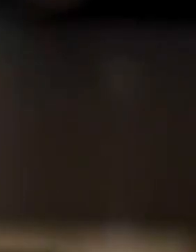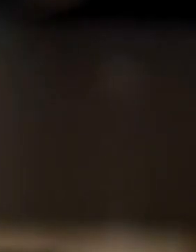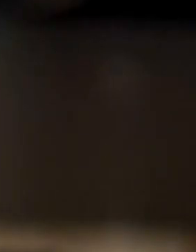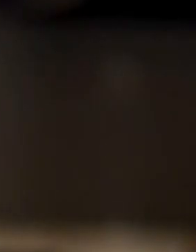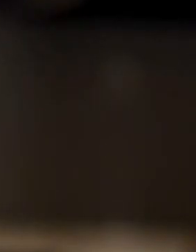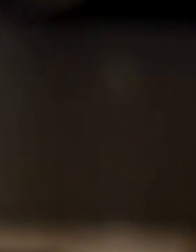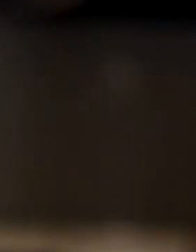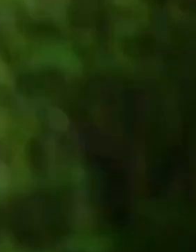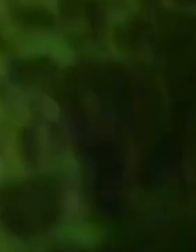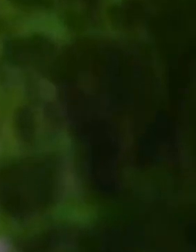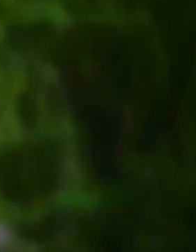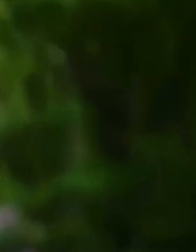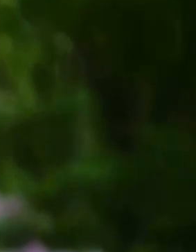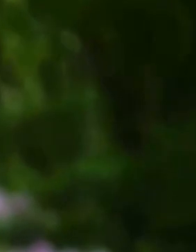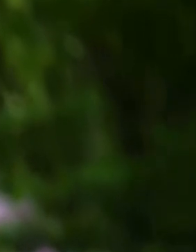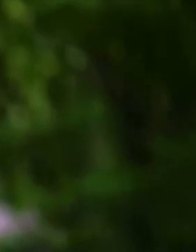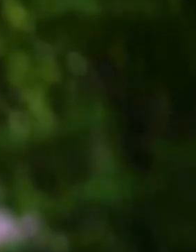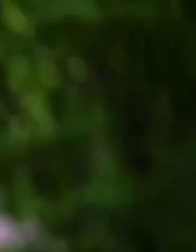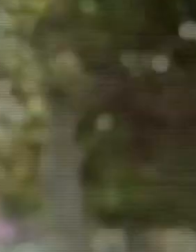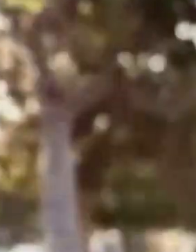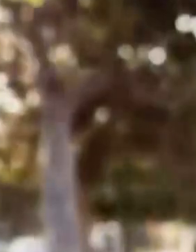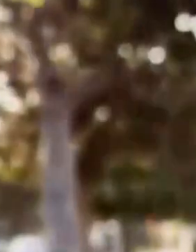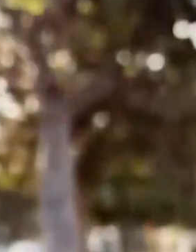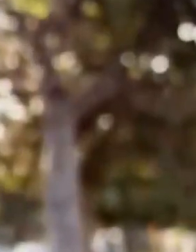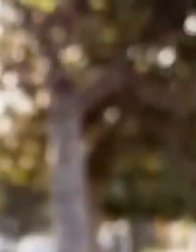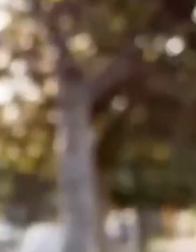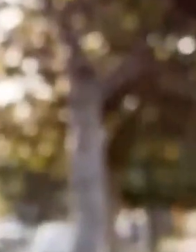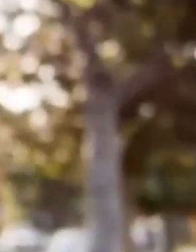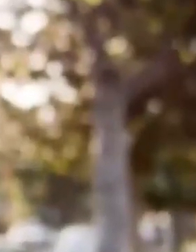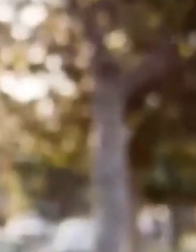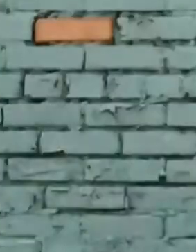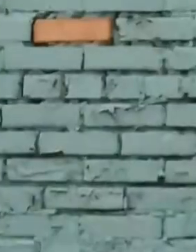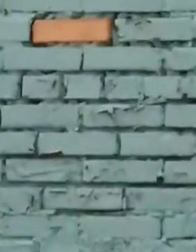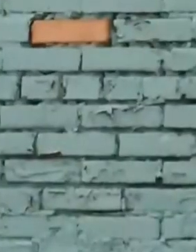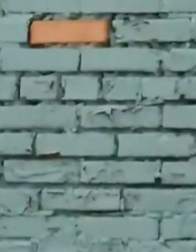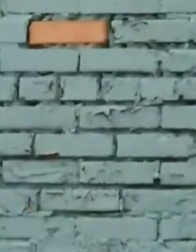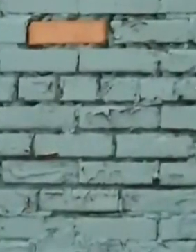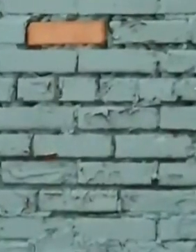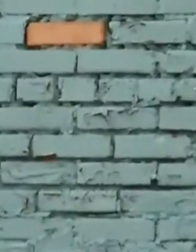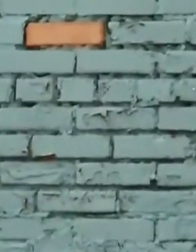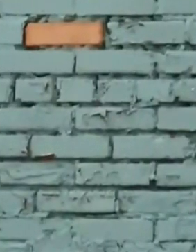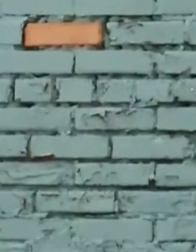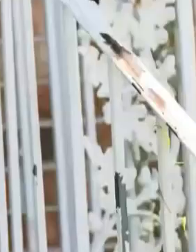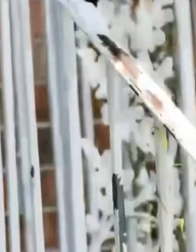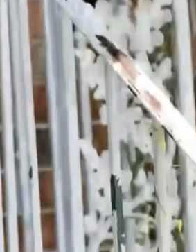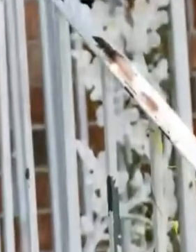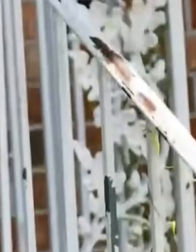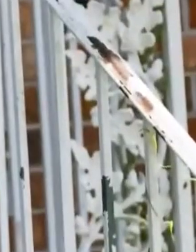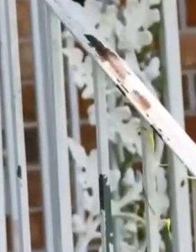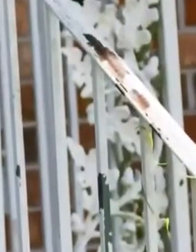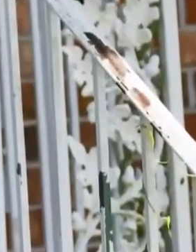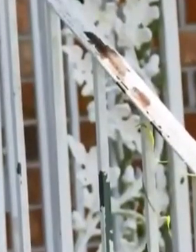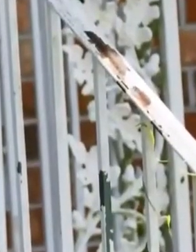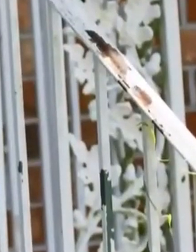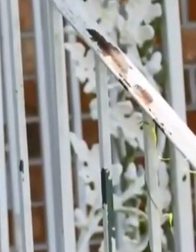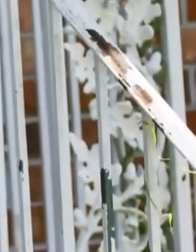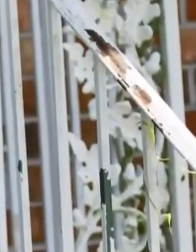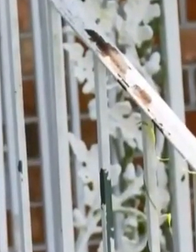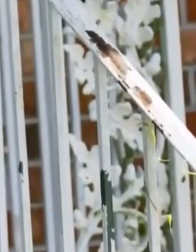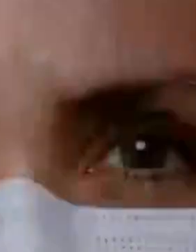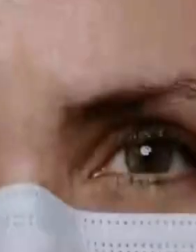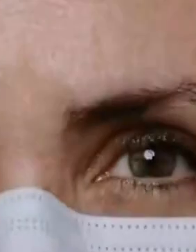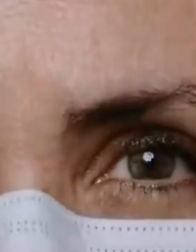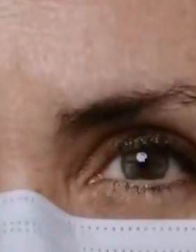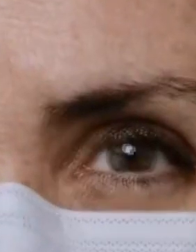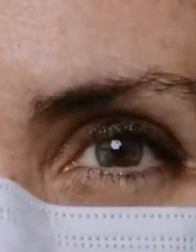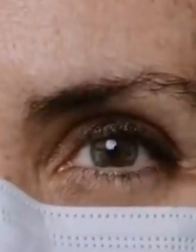Con el sudor en la frente y las sonrisas escondidas, los lentes empañados y las miradas dedicadas, un pedacito de tela demuestra